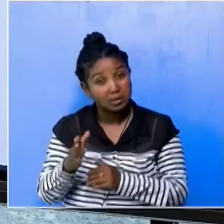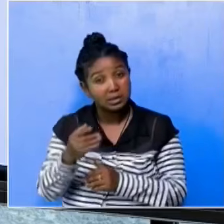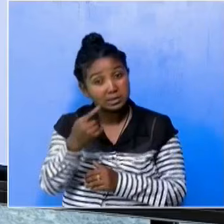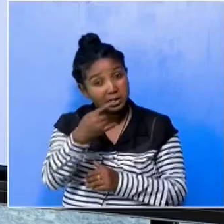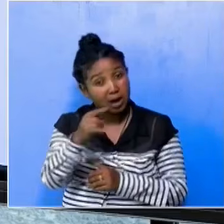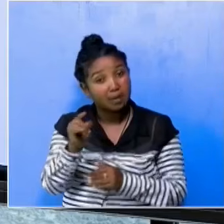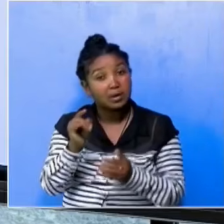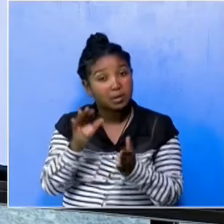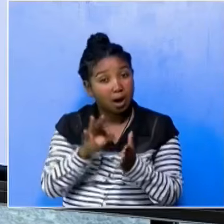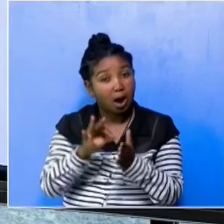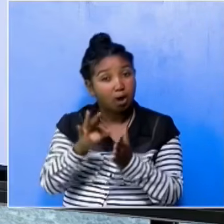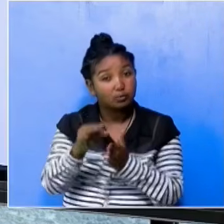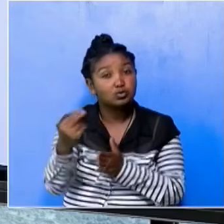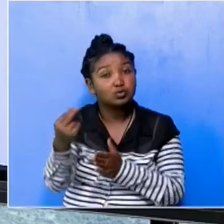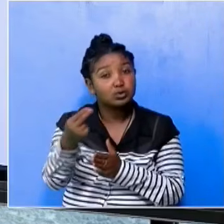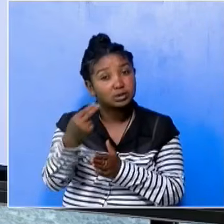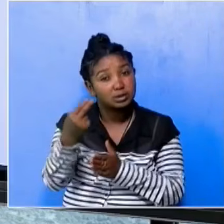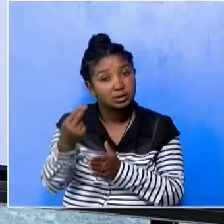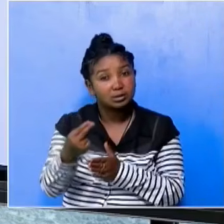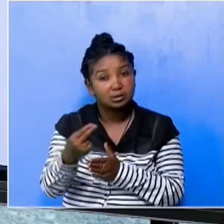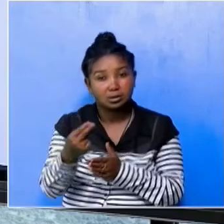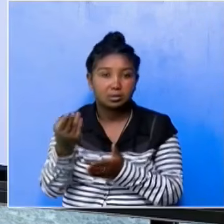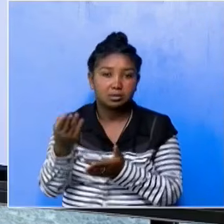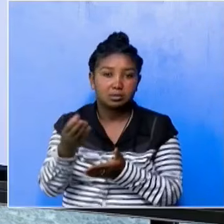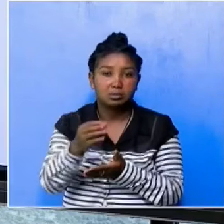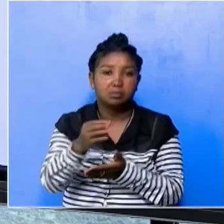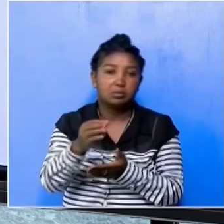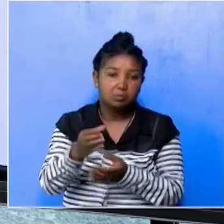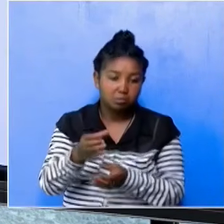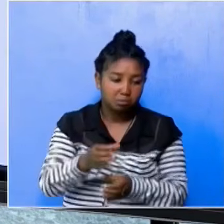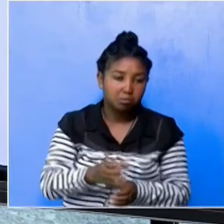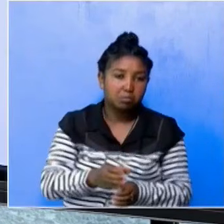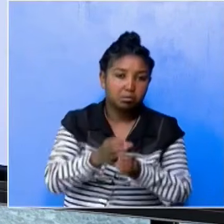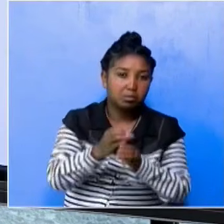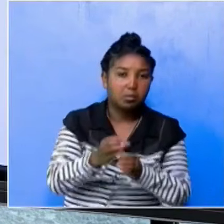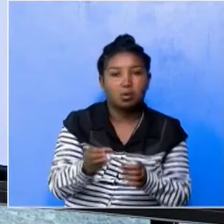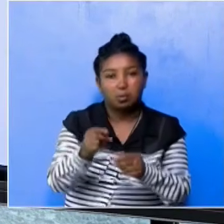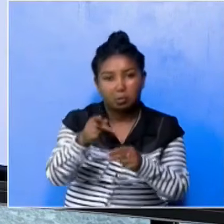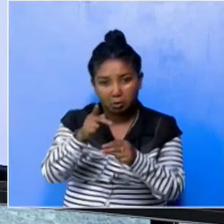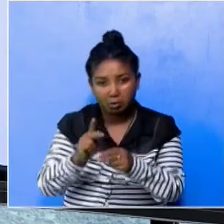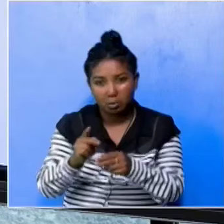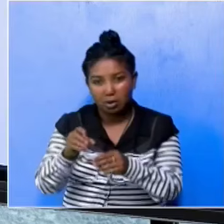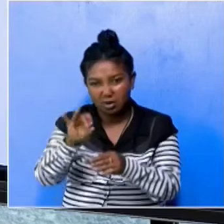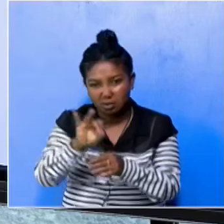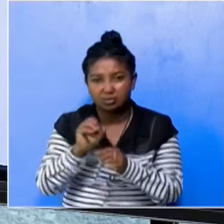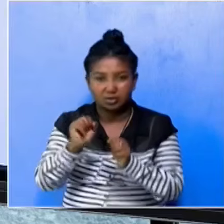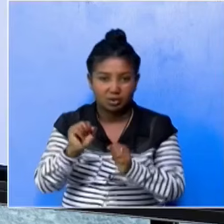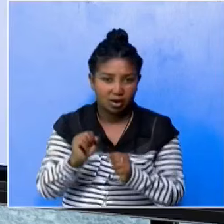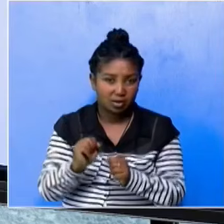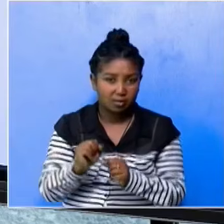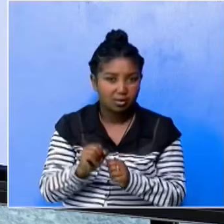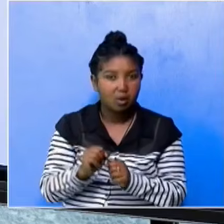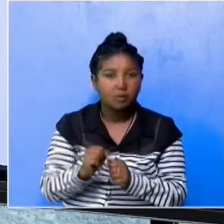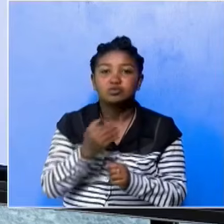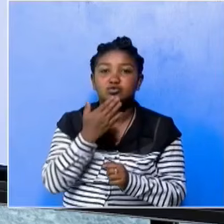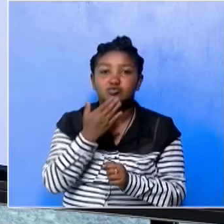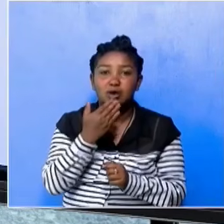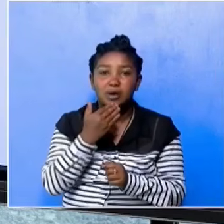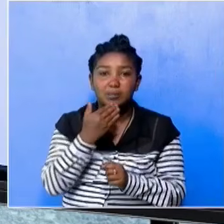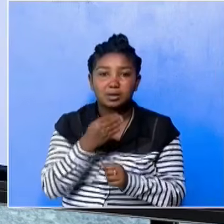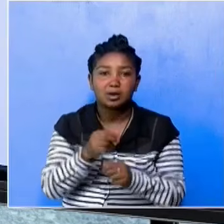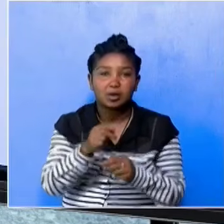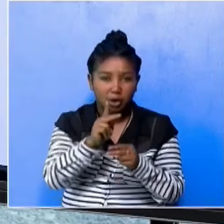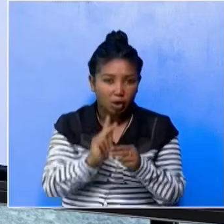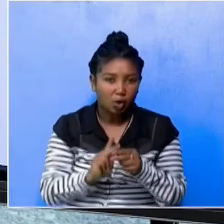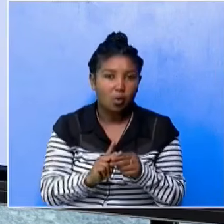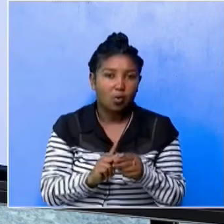be counted using some pointers, maybe units, okay? We can count sugar in